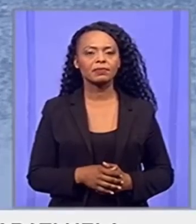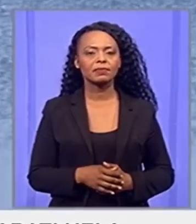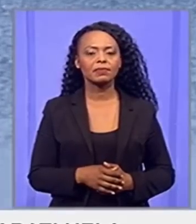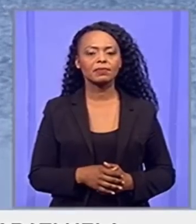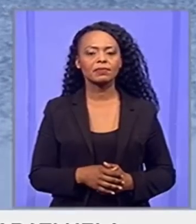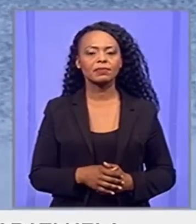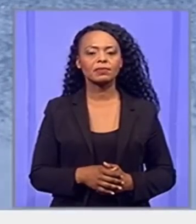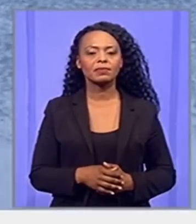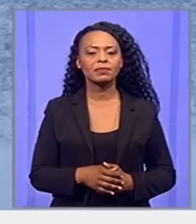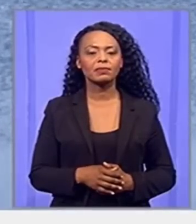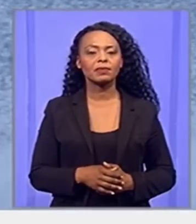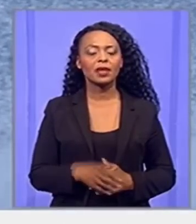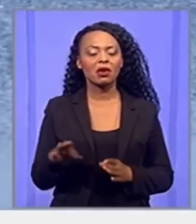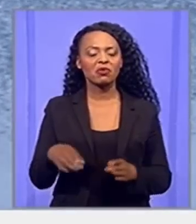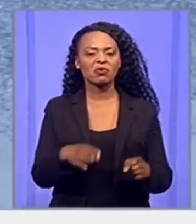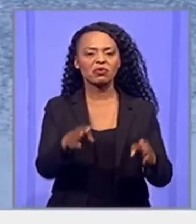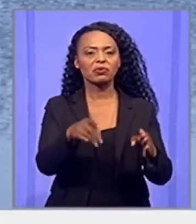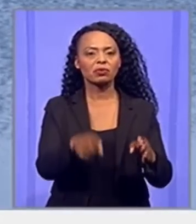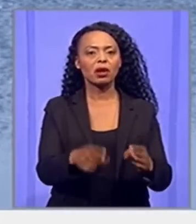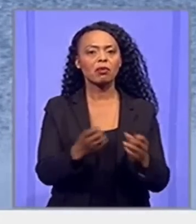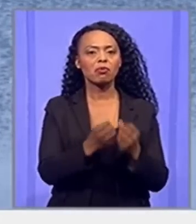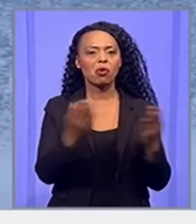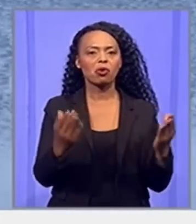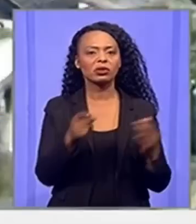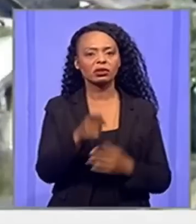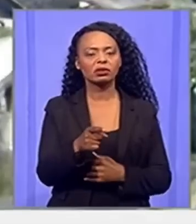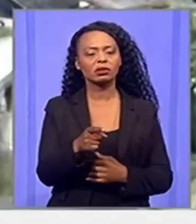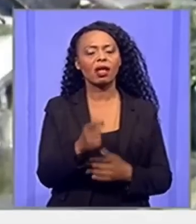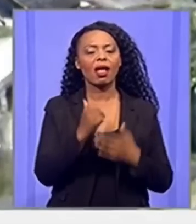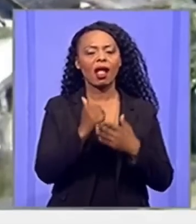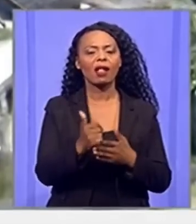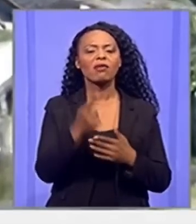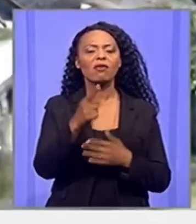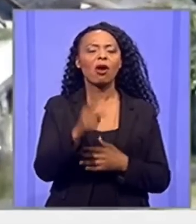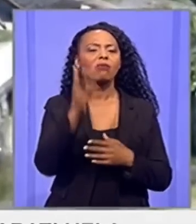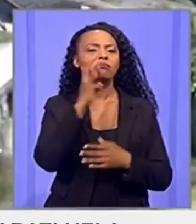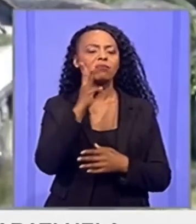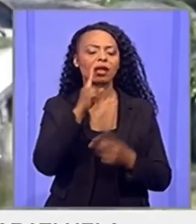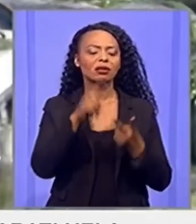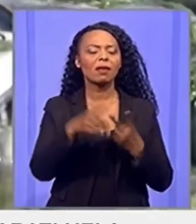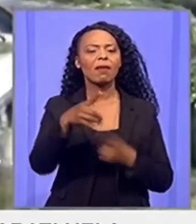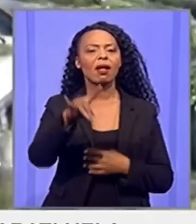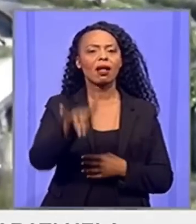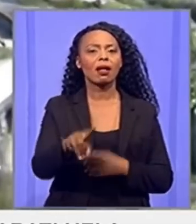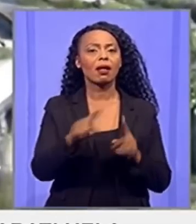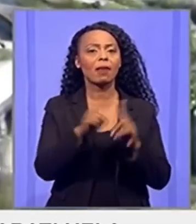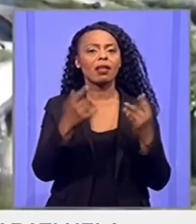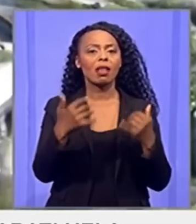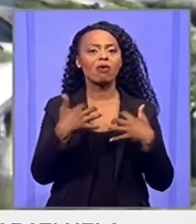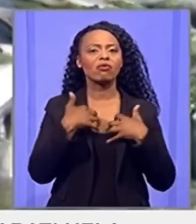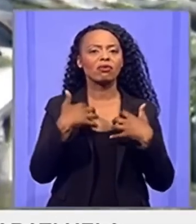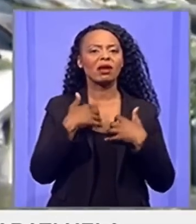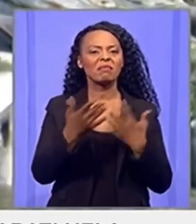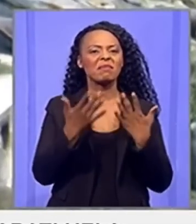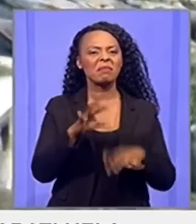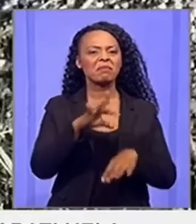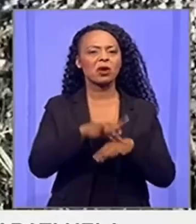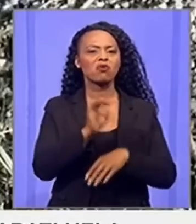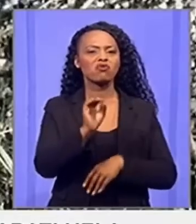Letamo le kile la tlamela batho le diphologolo ka botshelo mme jaanong go tshogelwa gore le ka tswa le na le